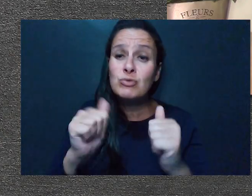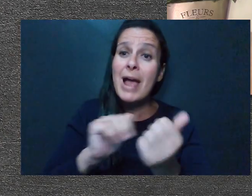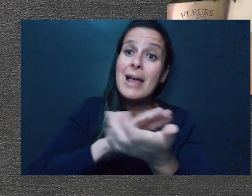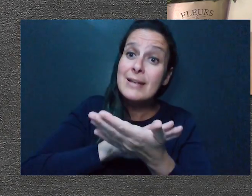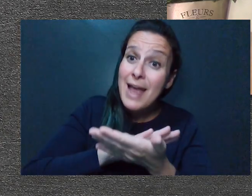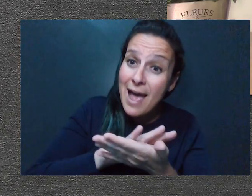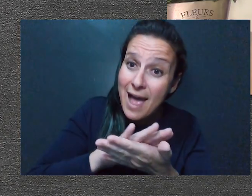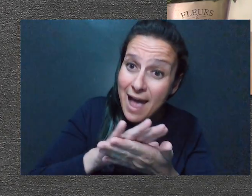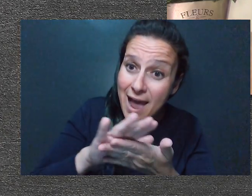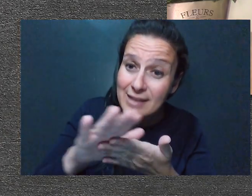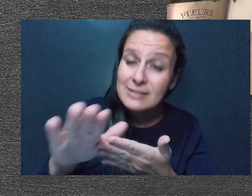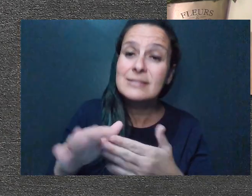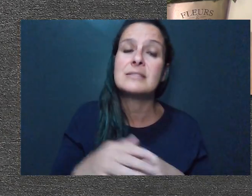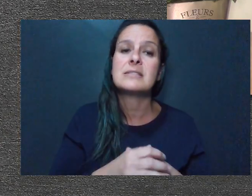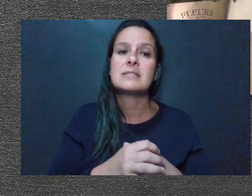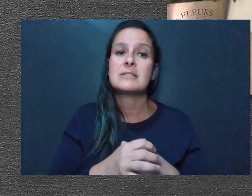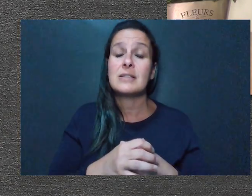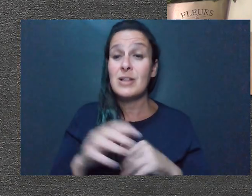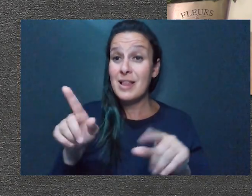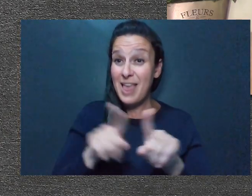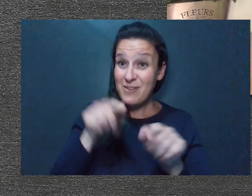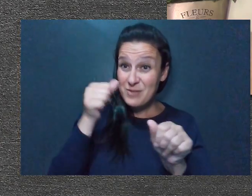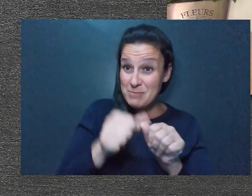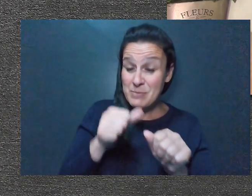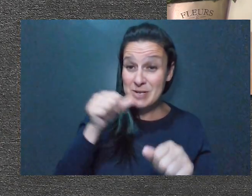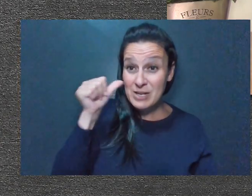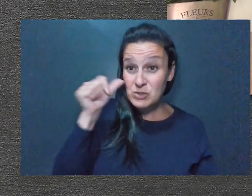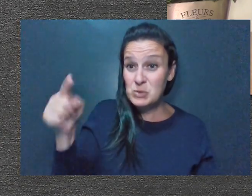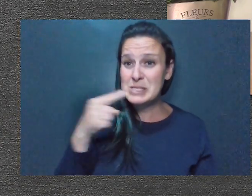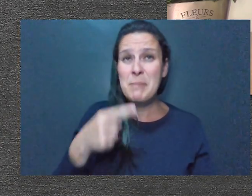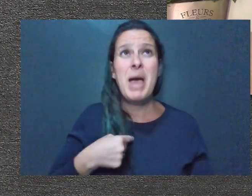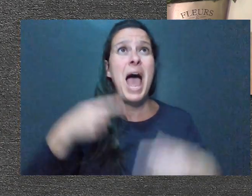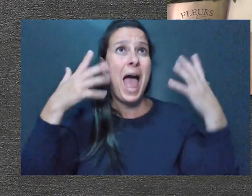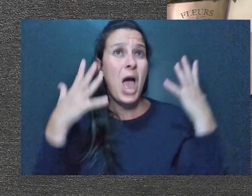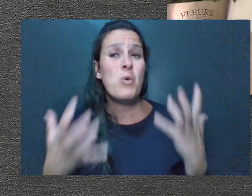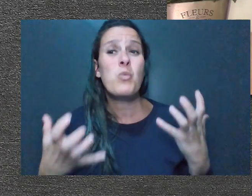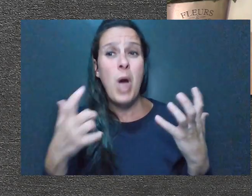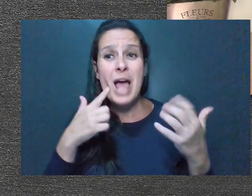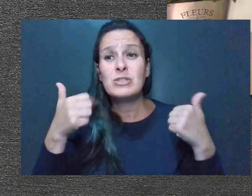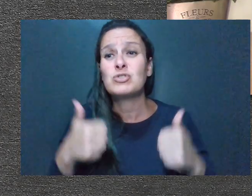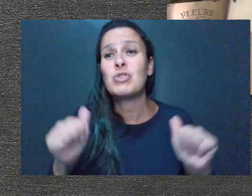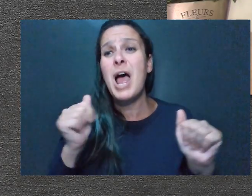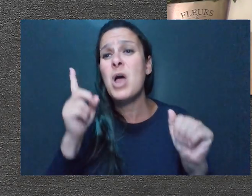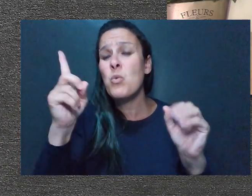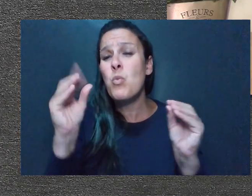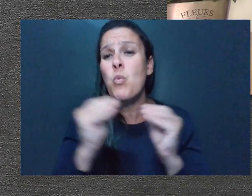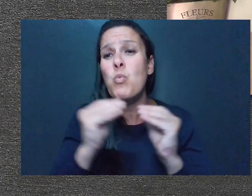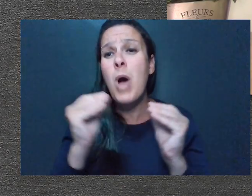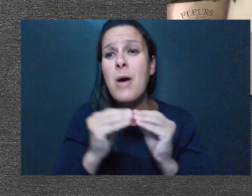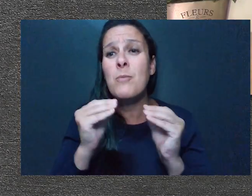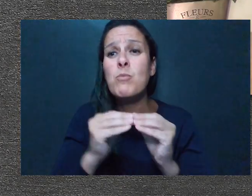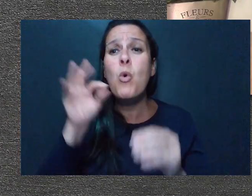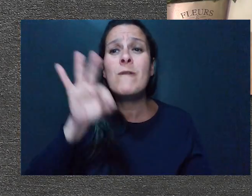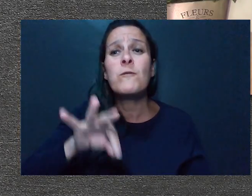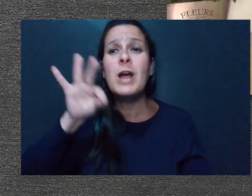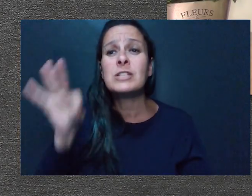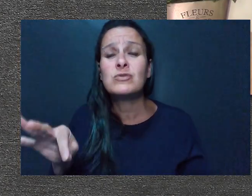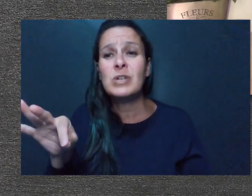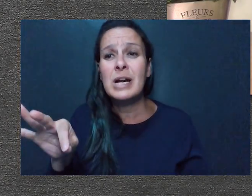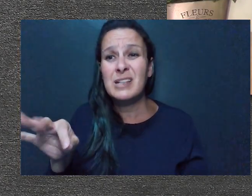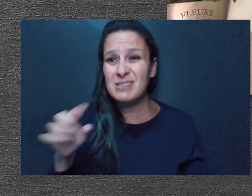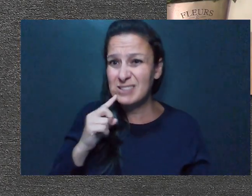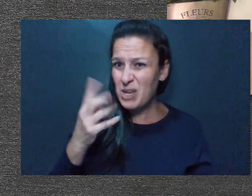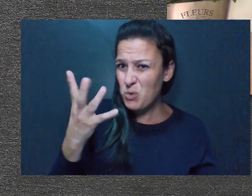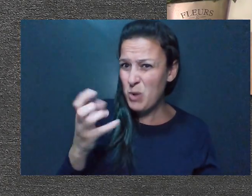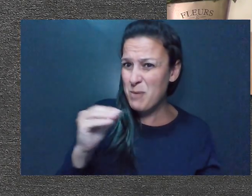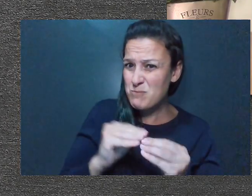right? Like remember yesterday you said, I want to try one more fry. He wanted more